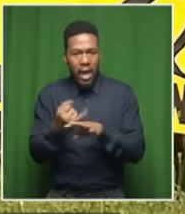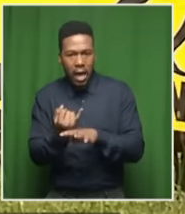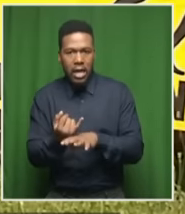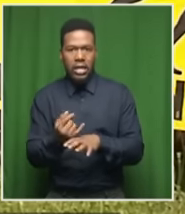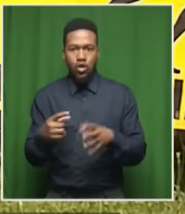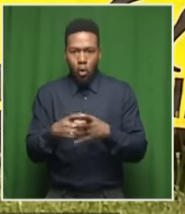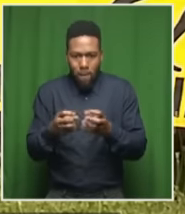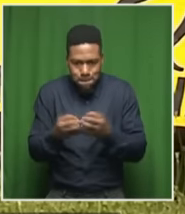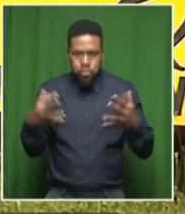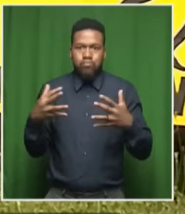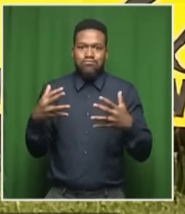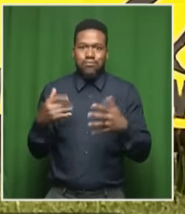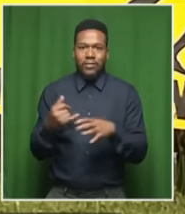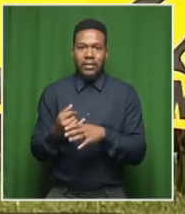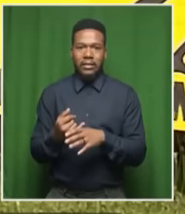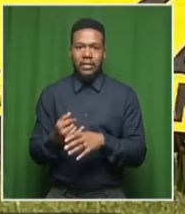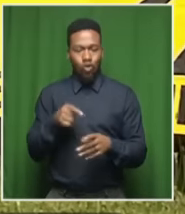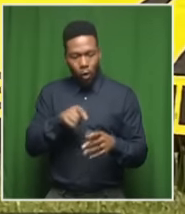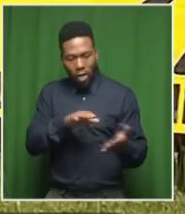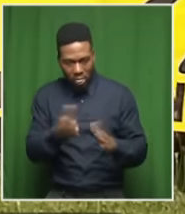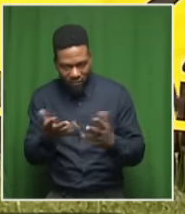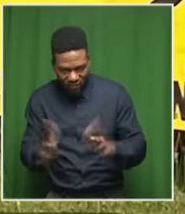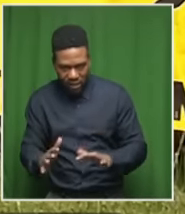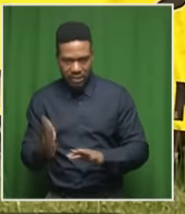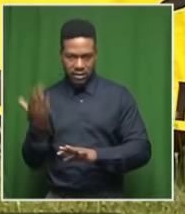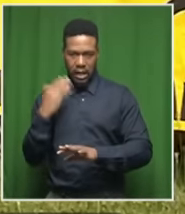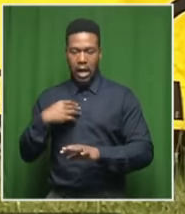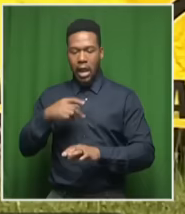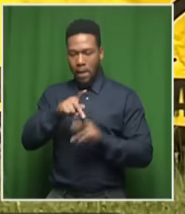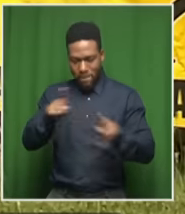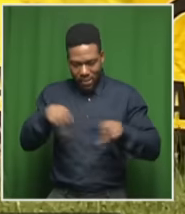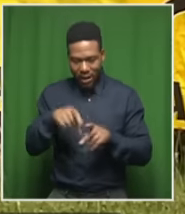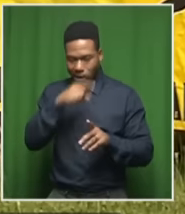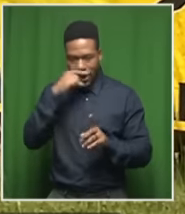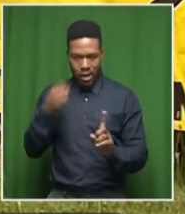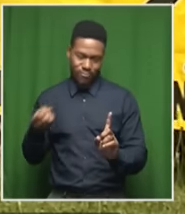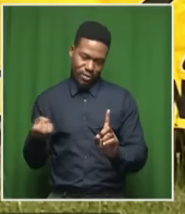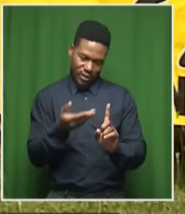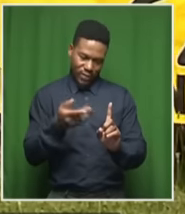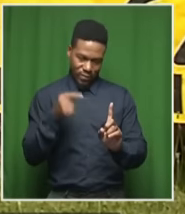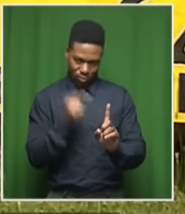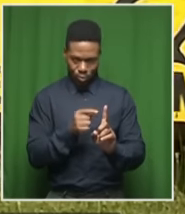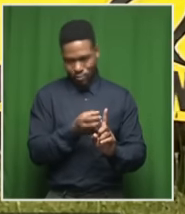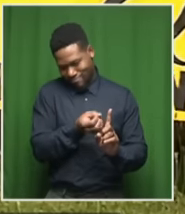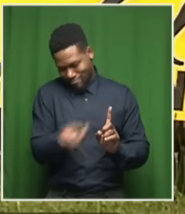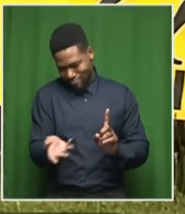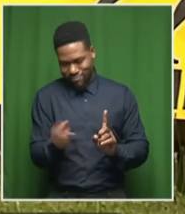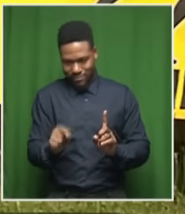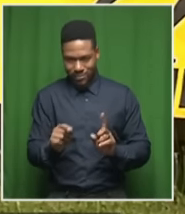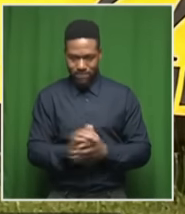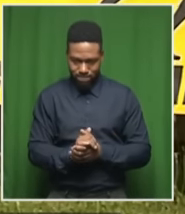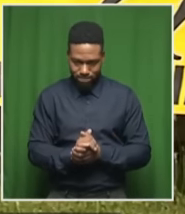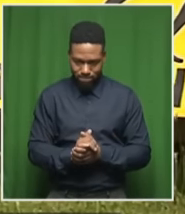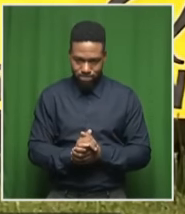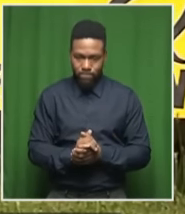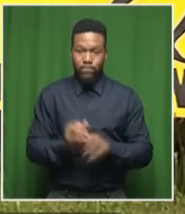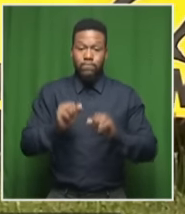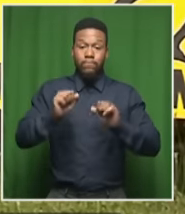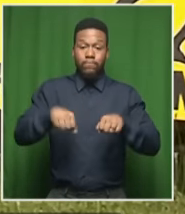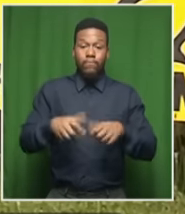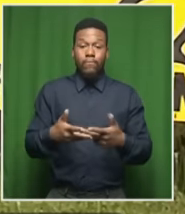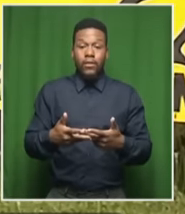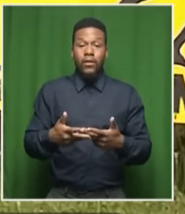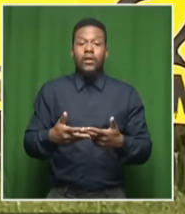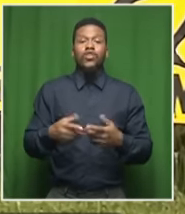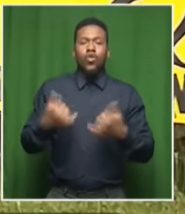him. So here every year commemorating the formation of uMkhonto weSizwe, we do a wreath laying and remembering